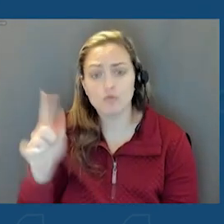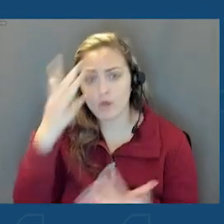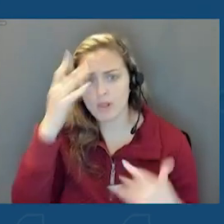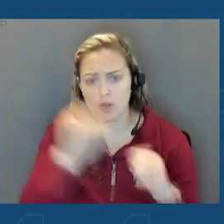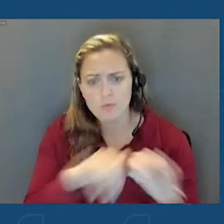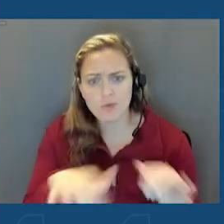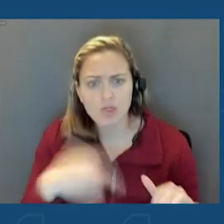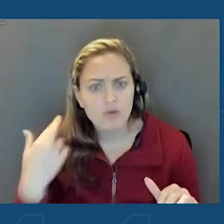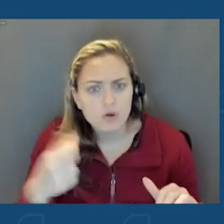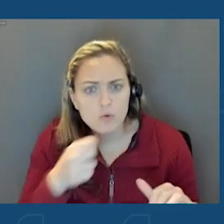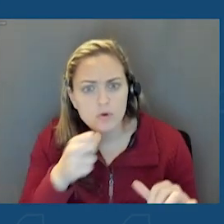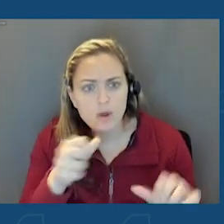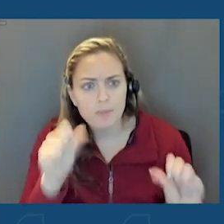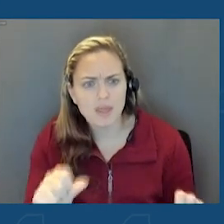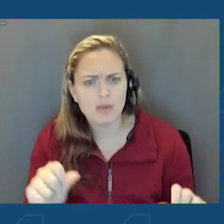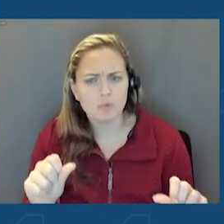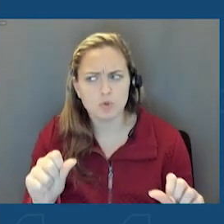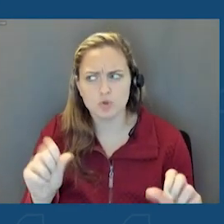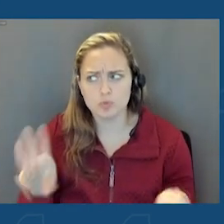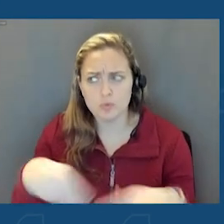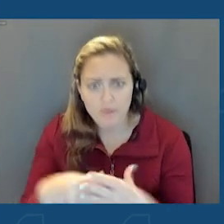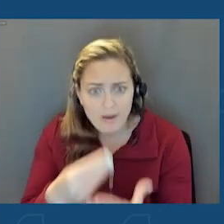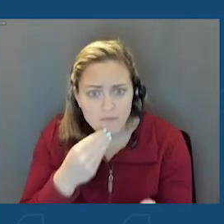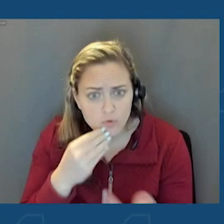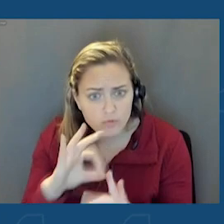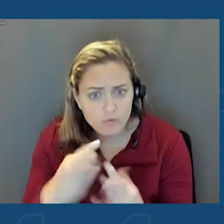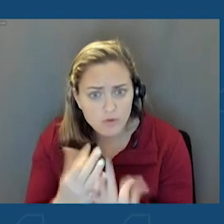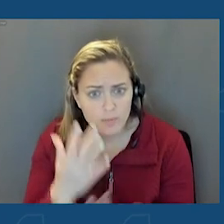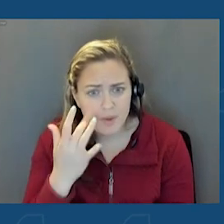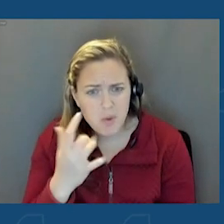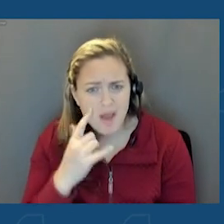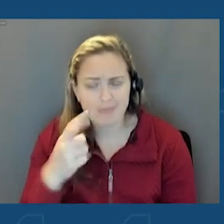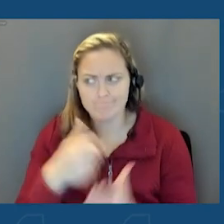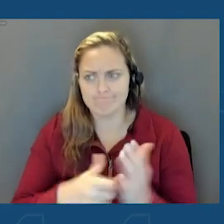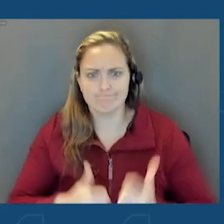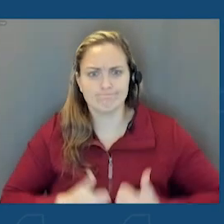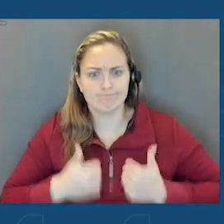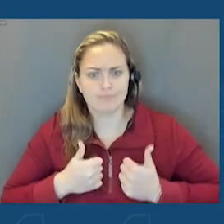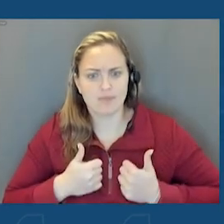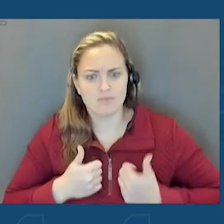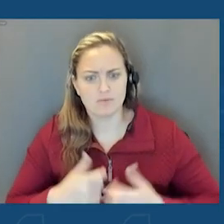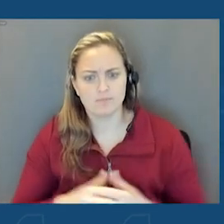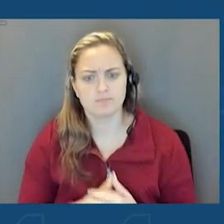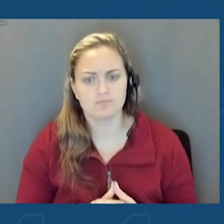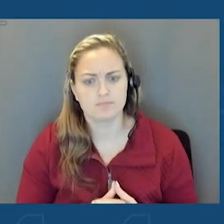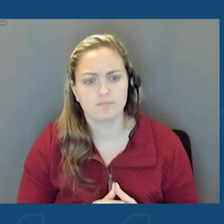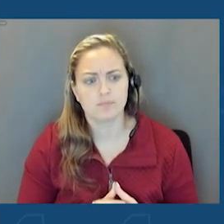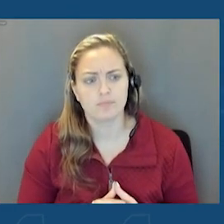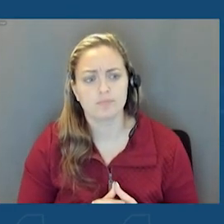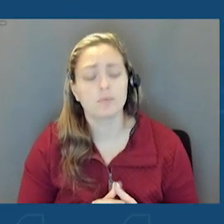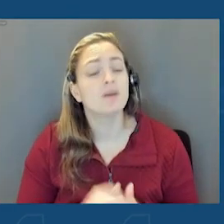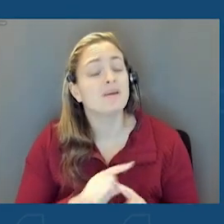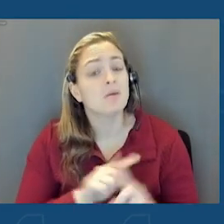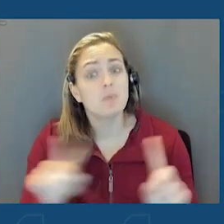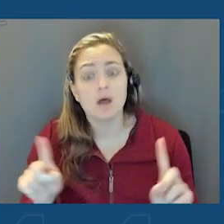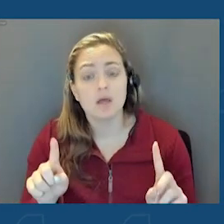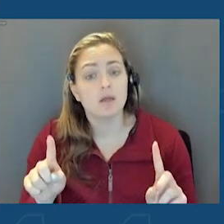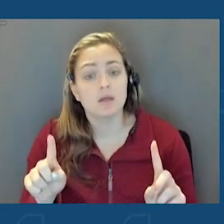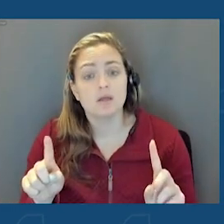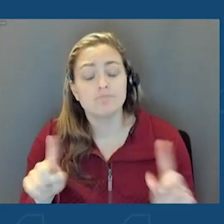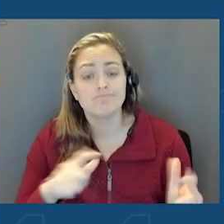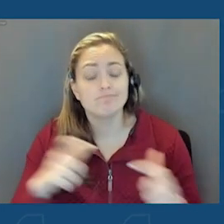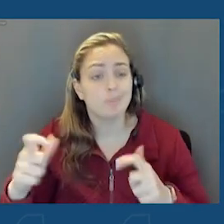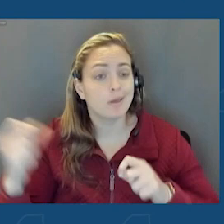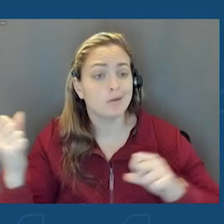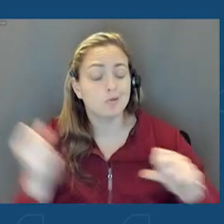to not be able to put food on the table because of the cost of living and the inflation. But as big, as strong as labor